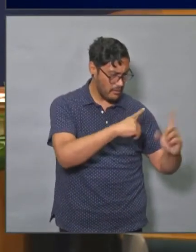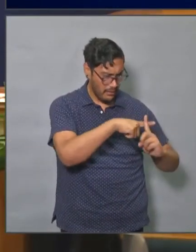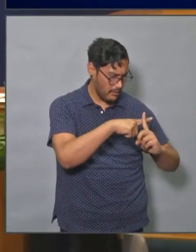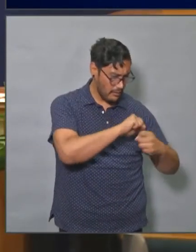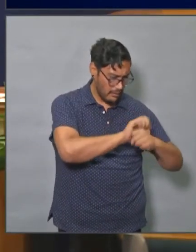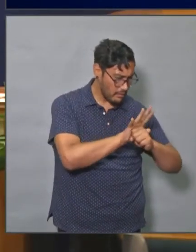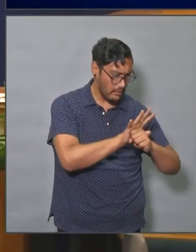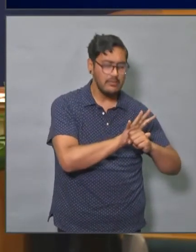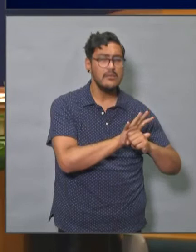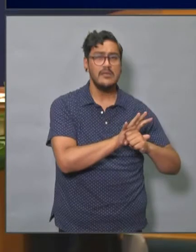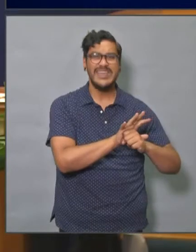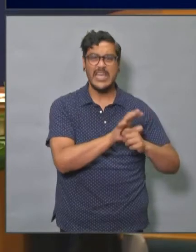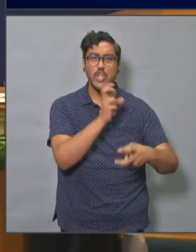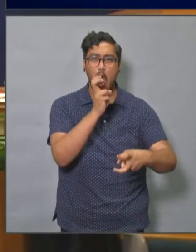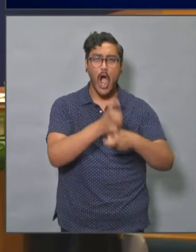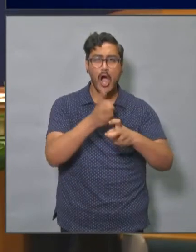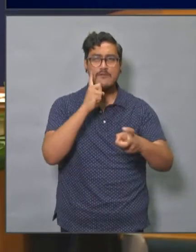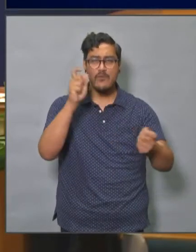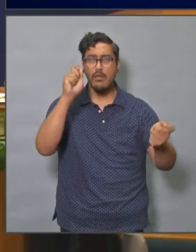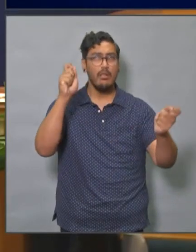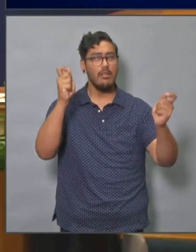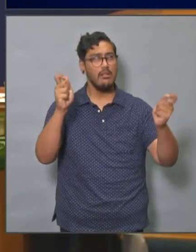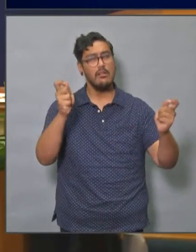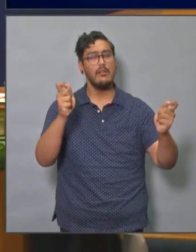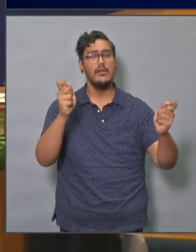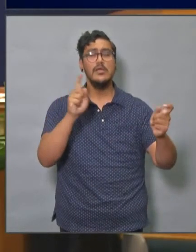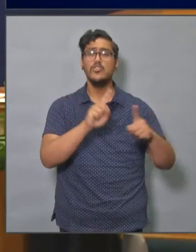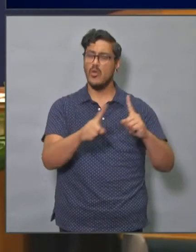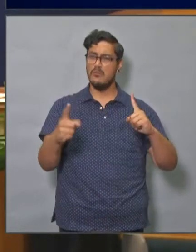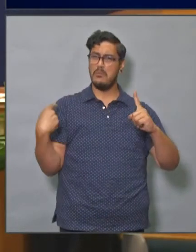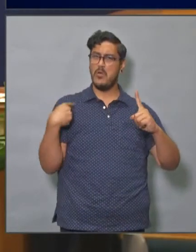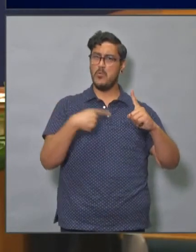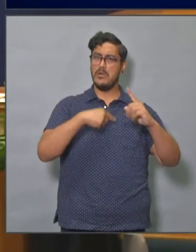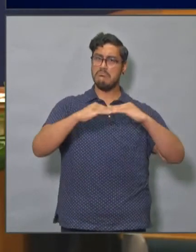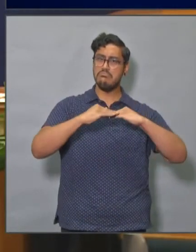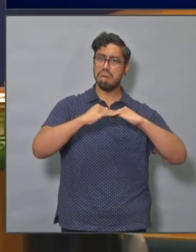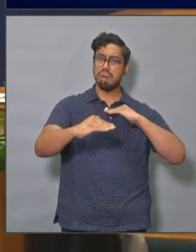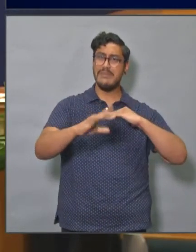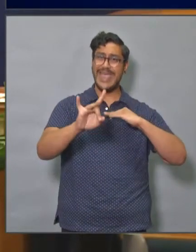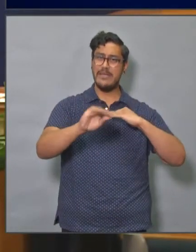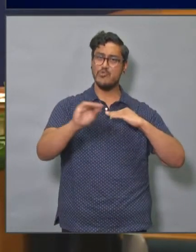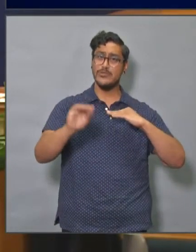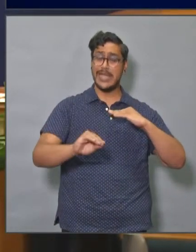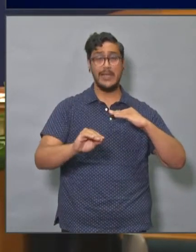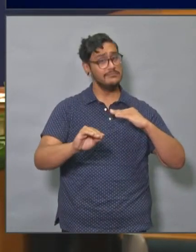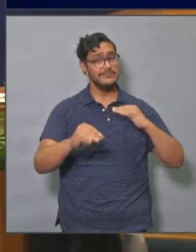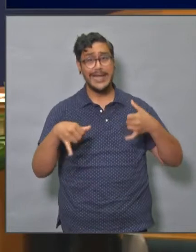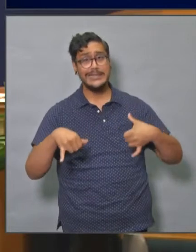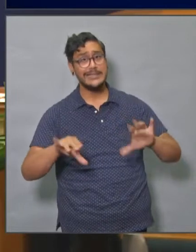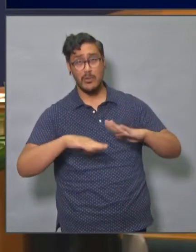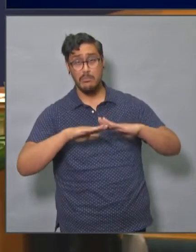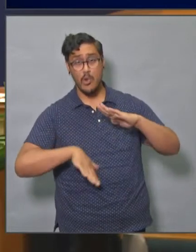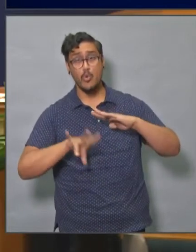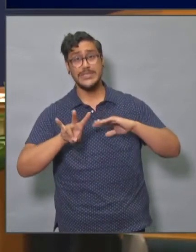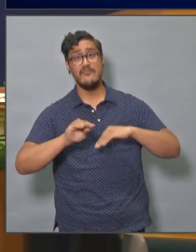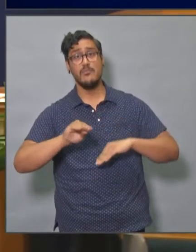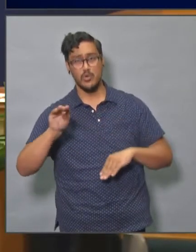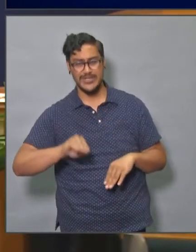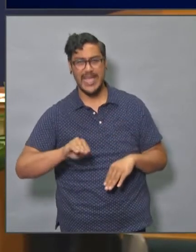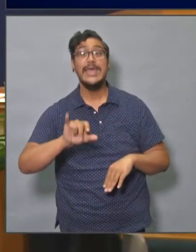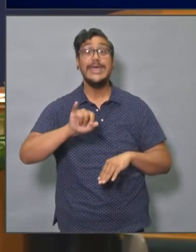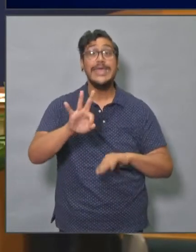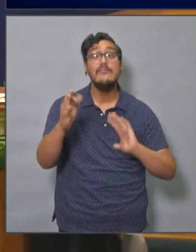at 8% overall as a cumulative rate, and we're below 7% still when you look at rolling